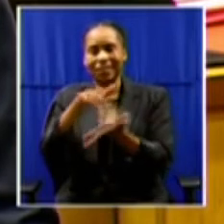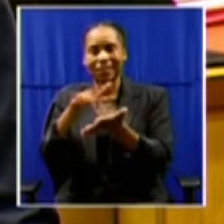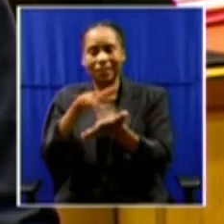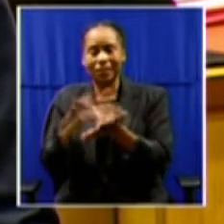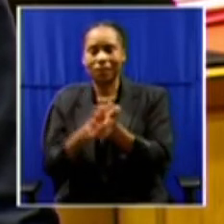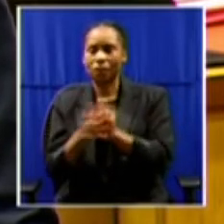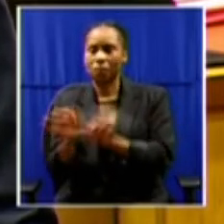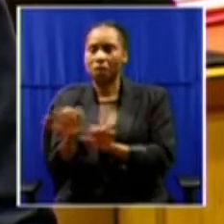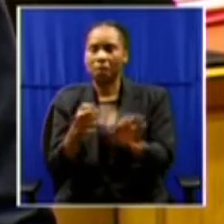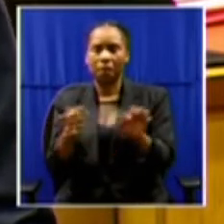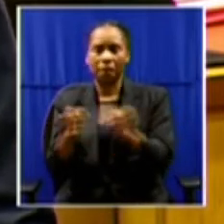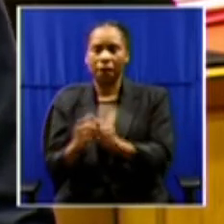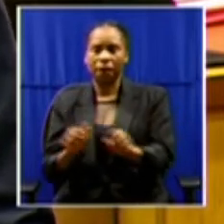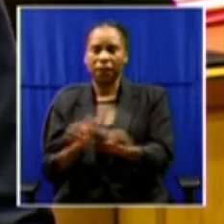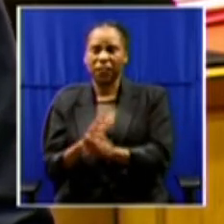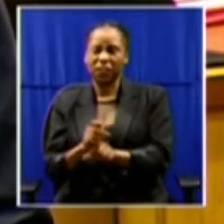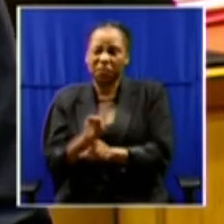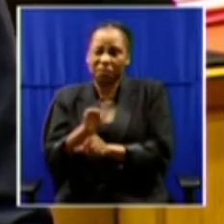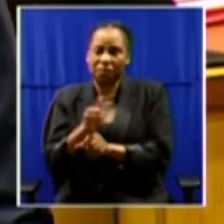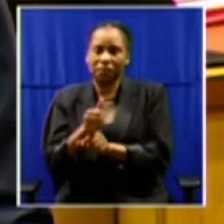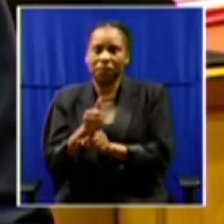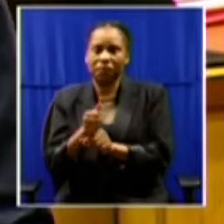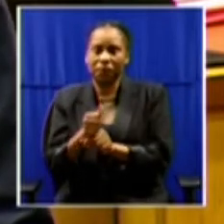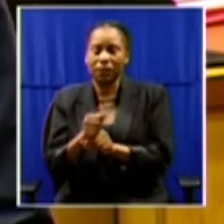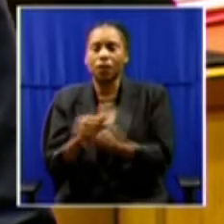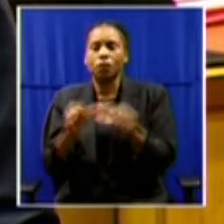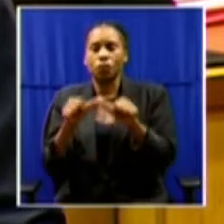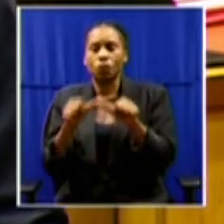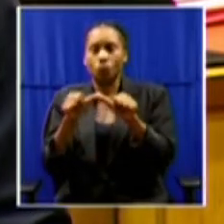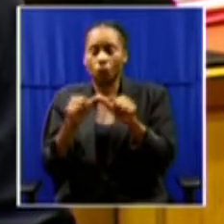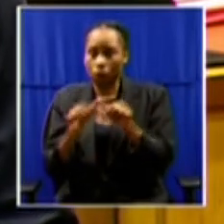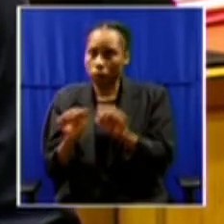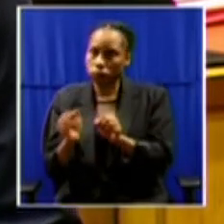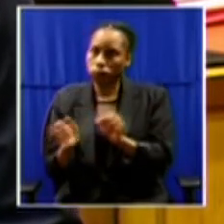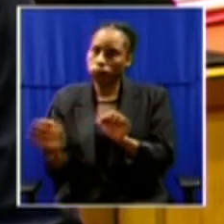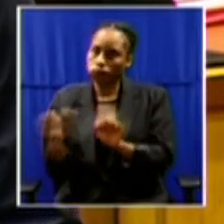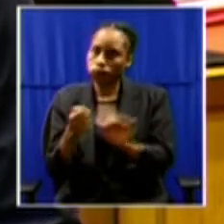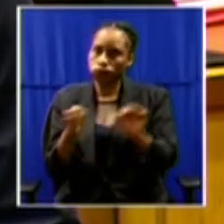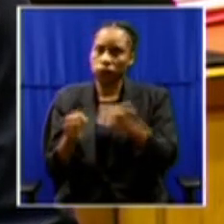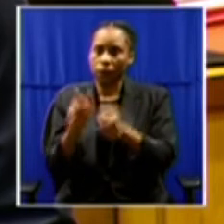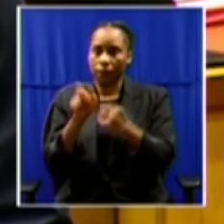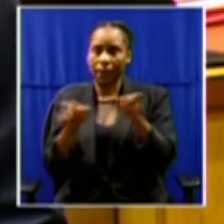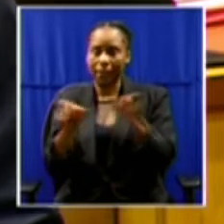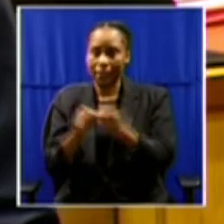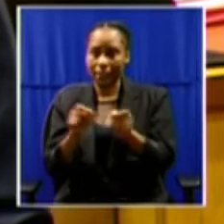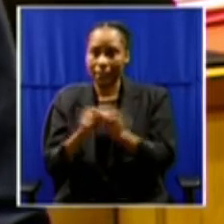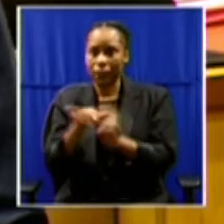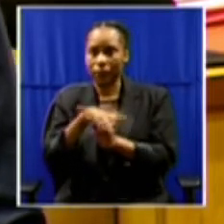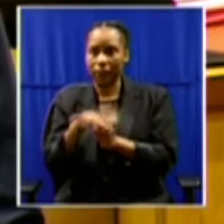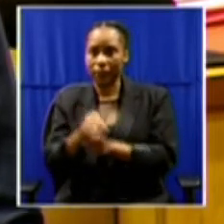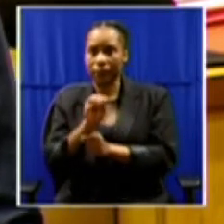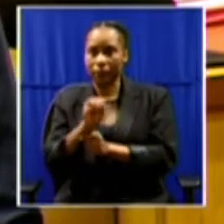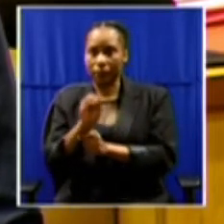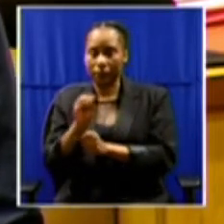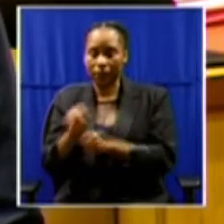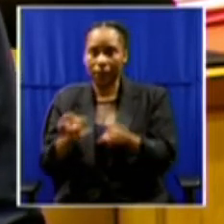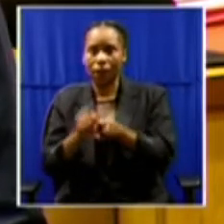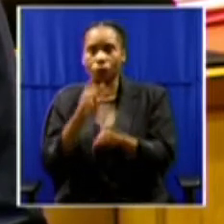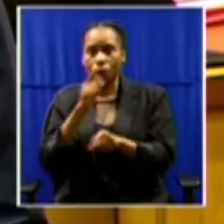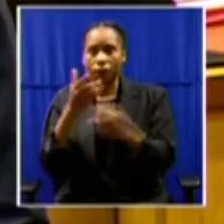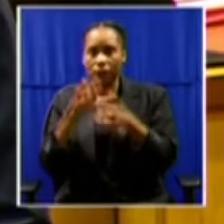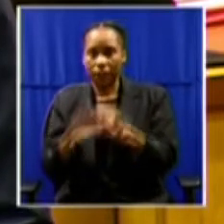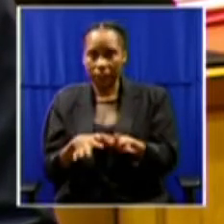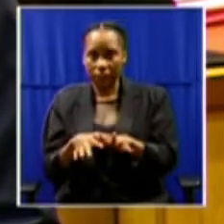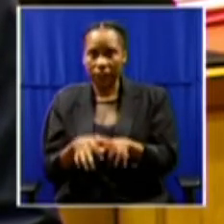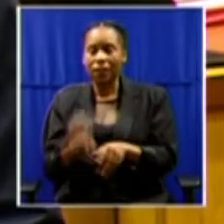Prosecutions, and they continue to fill relevant vacancies, as I have stated that they continue to do so earlier on. And this